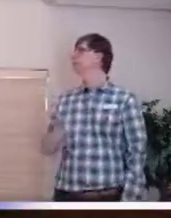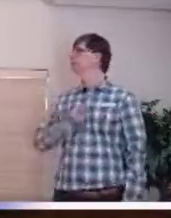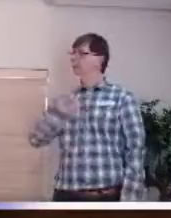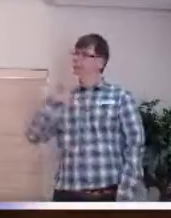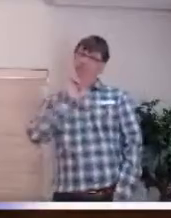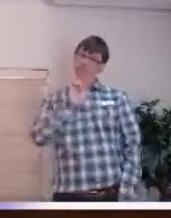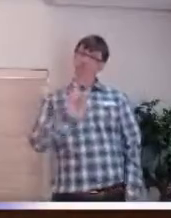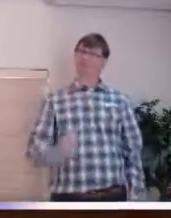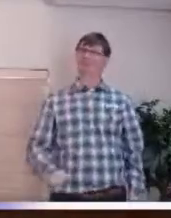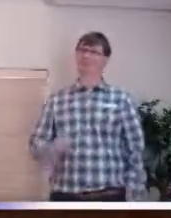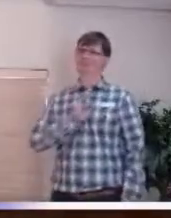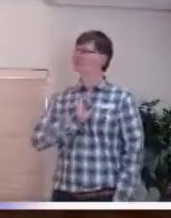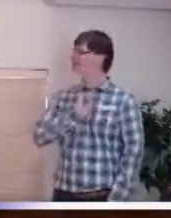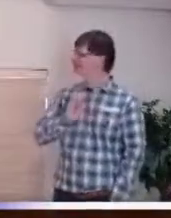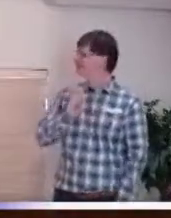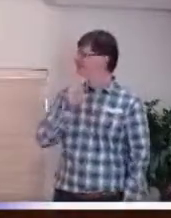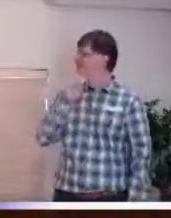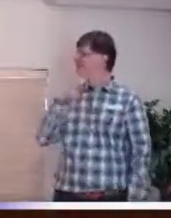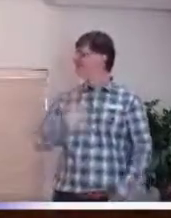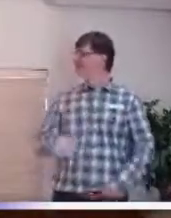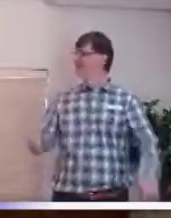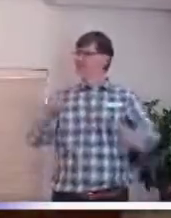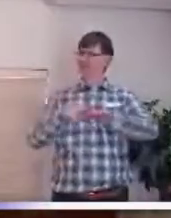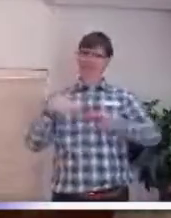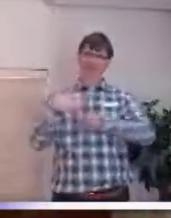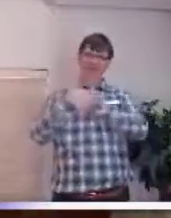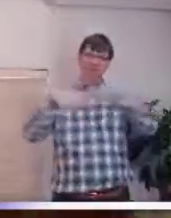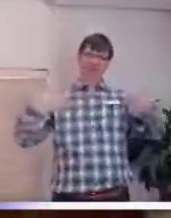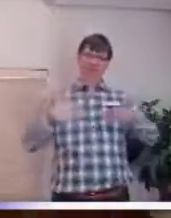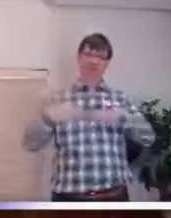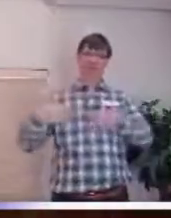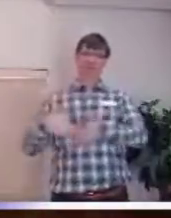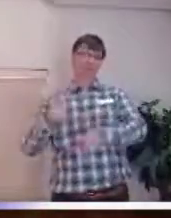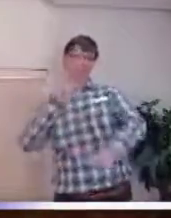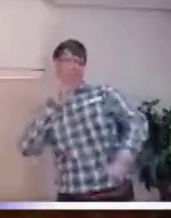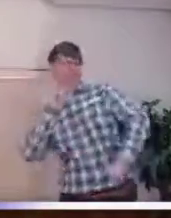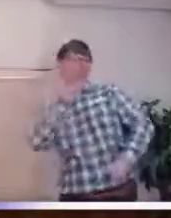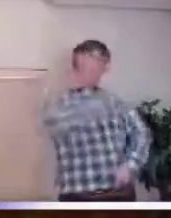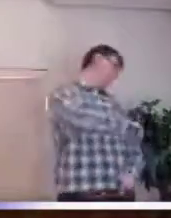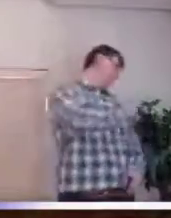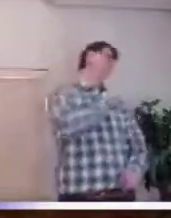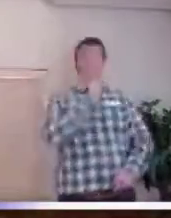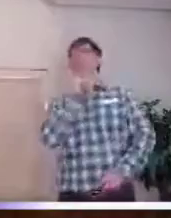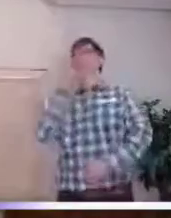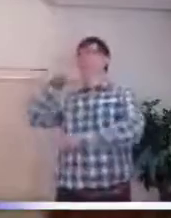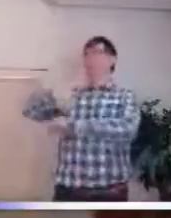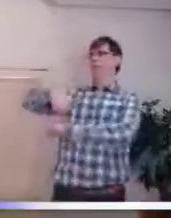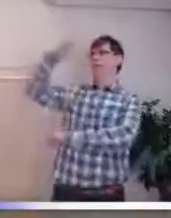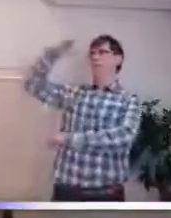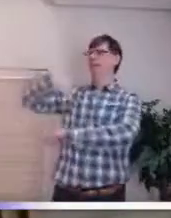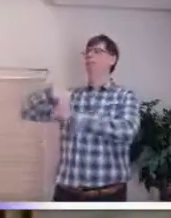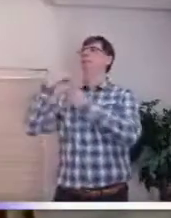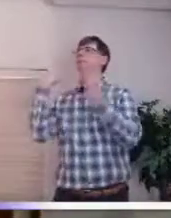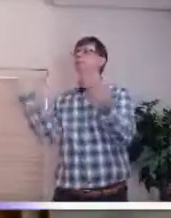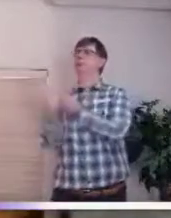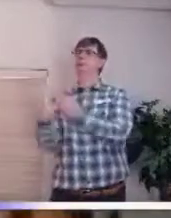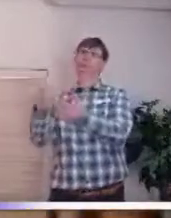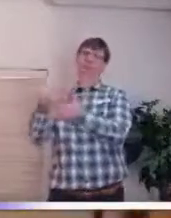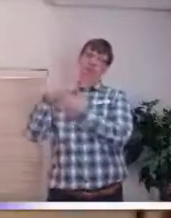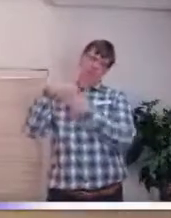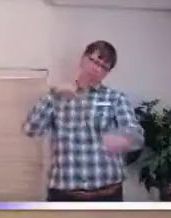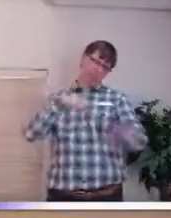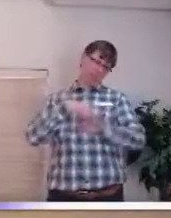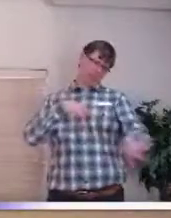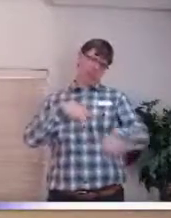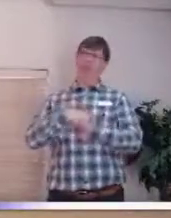am. I mean, I was nice to the neighbor yesterday. I put their trash can away.